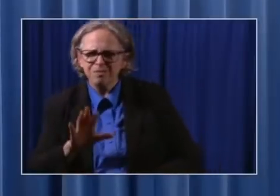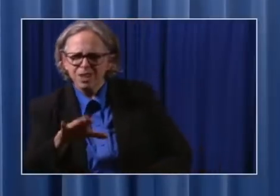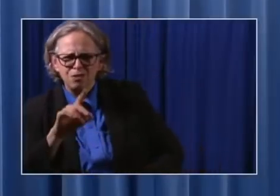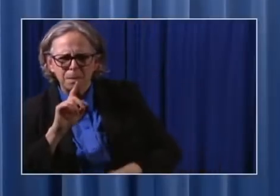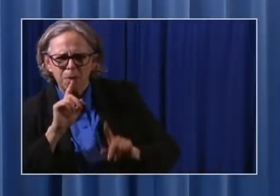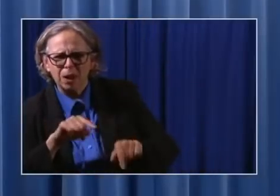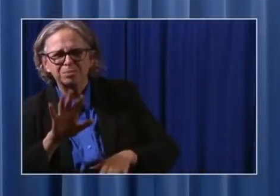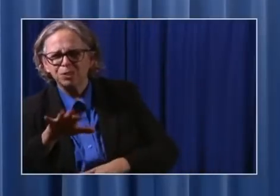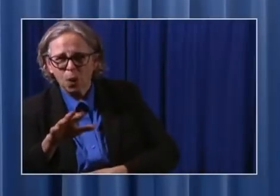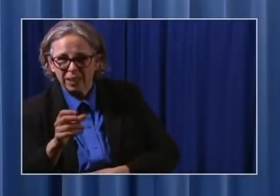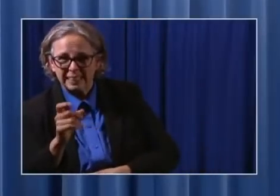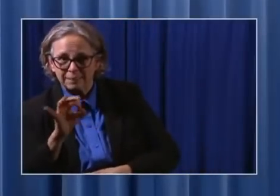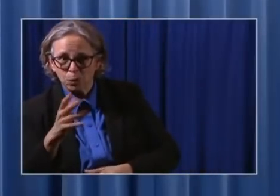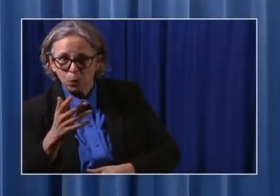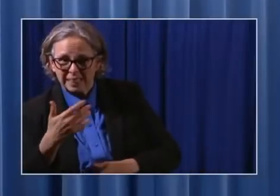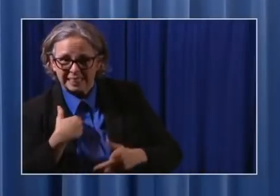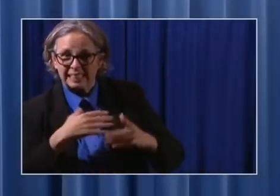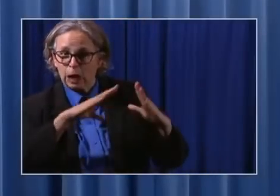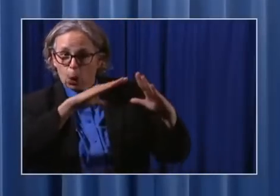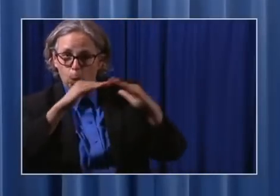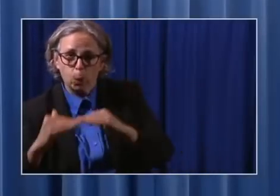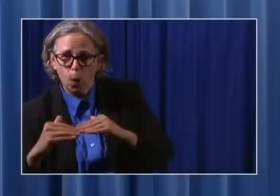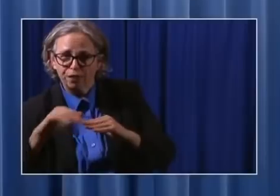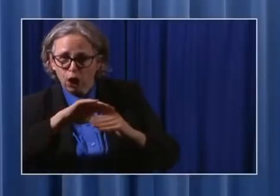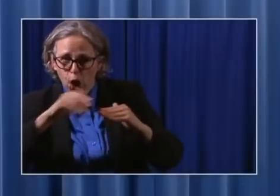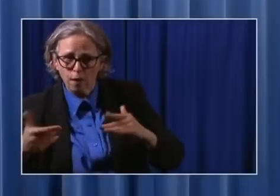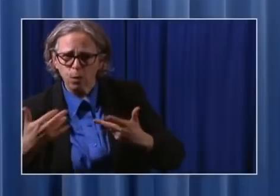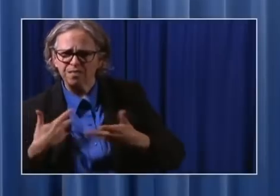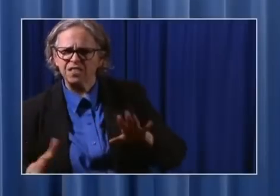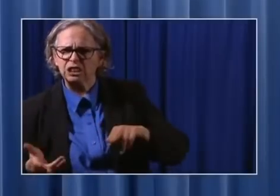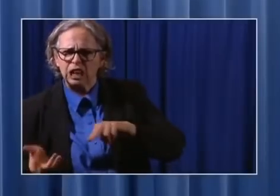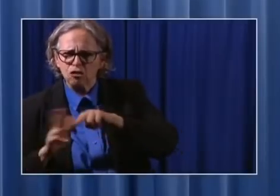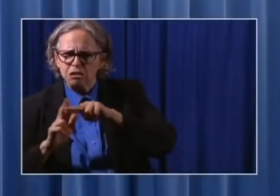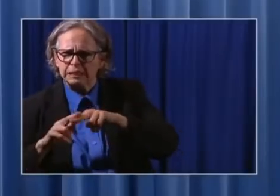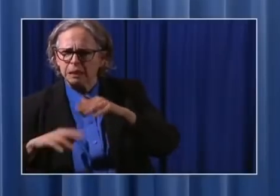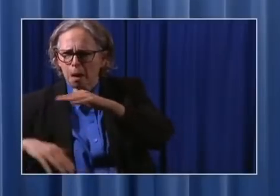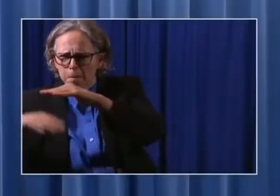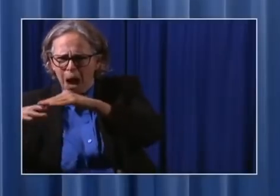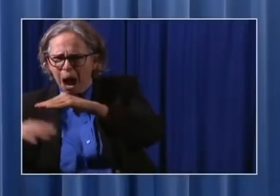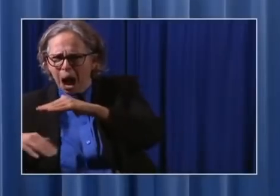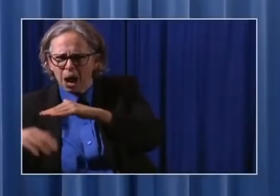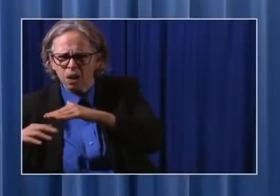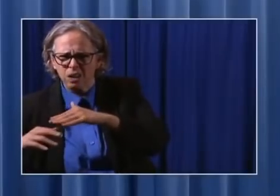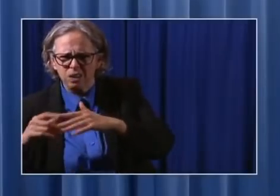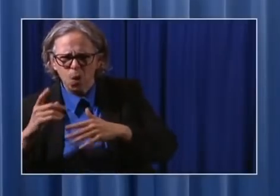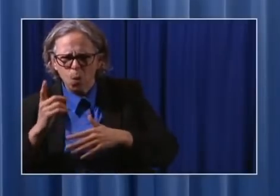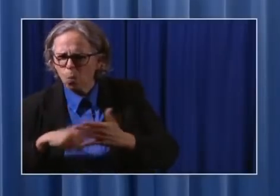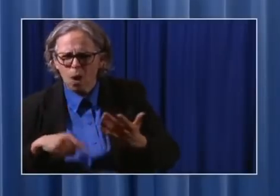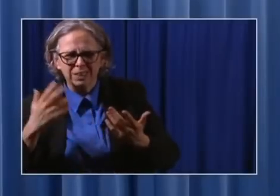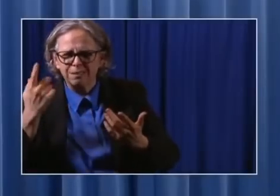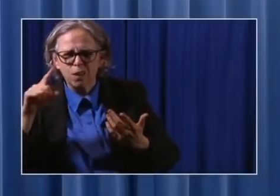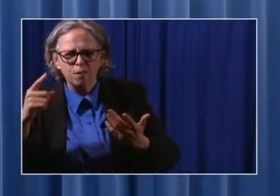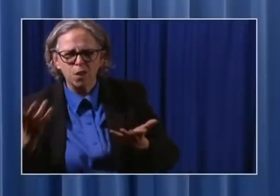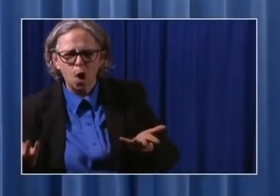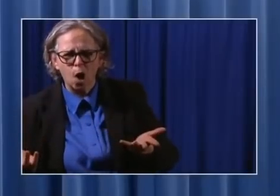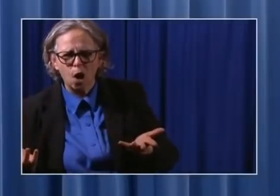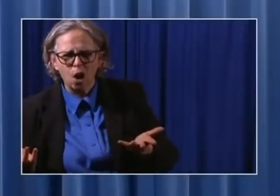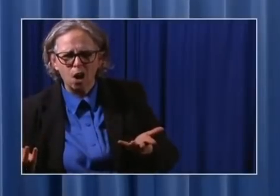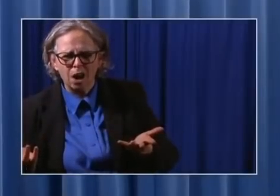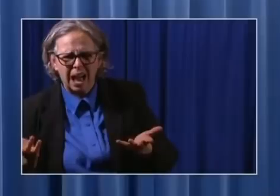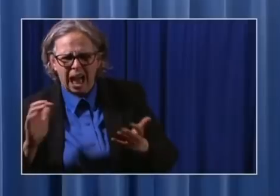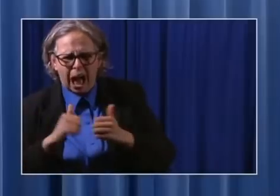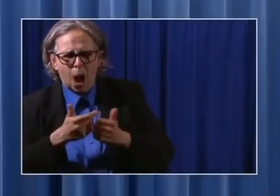the curve and ramped capacity and we were successful at that, what's the end metric that you're going to keep restrictions and lockdowns